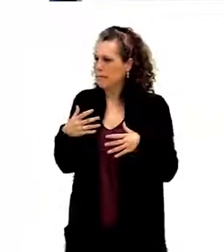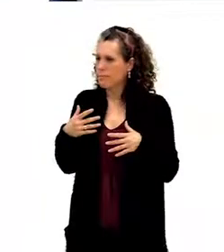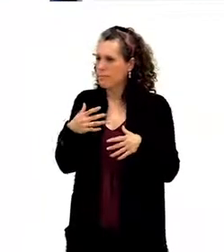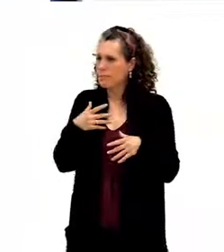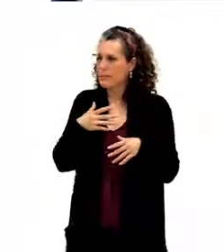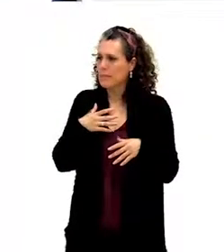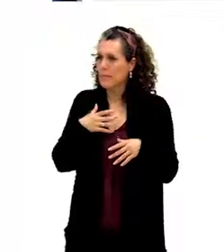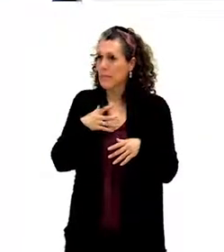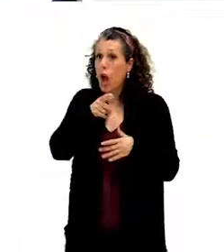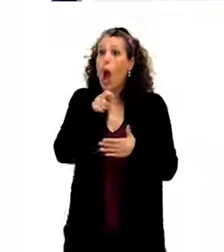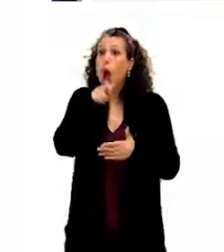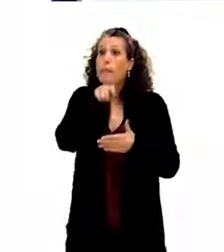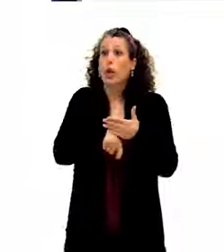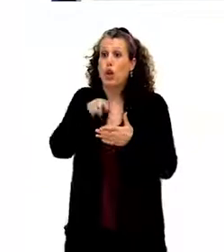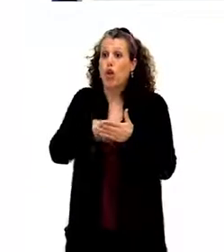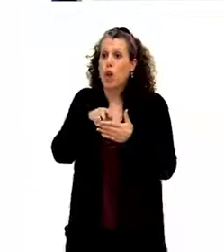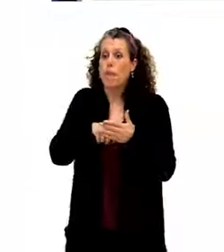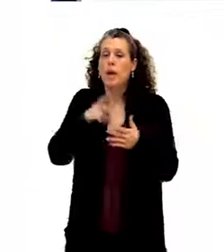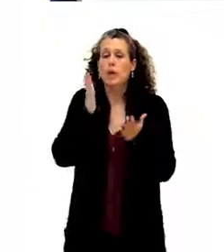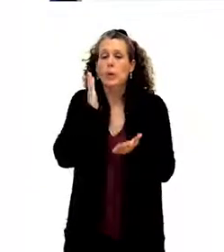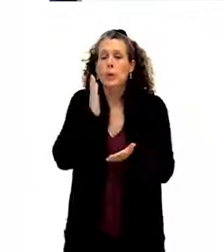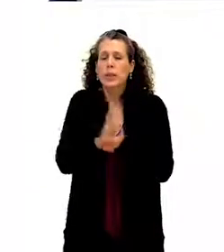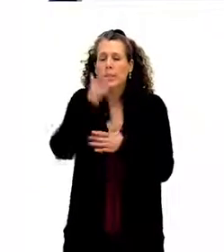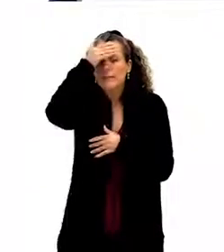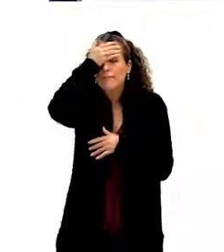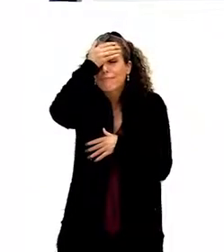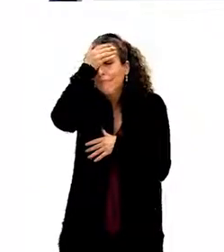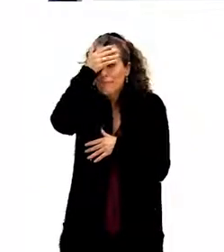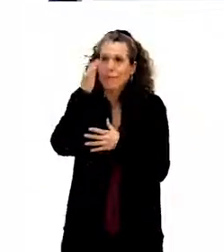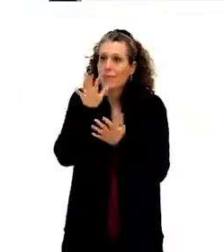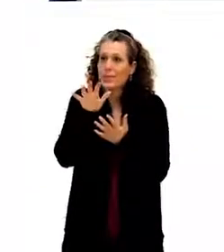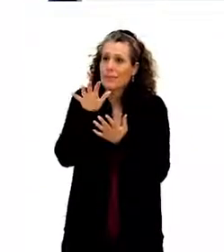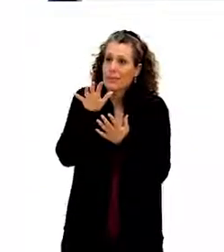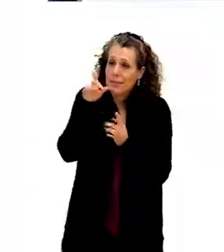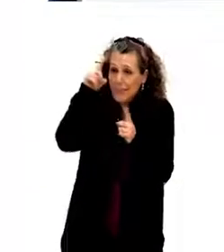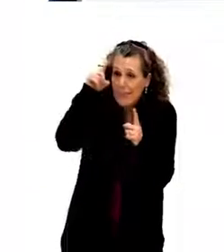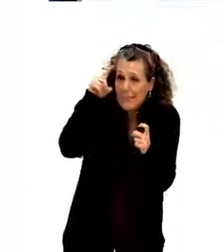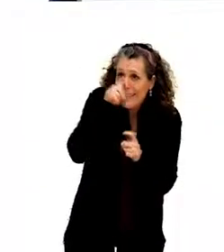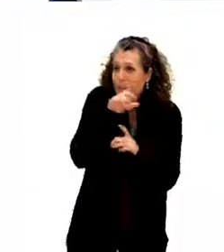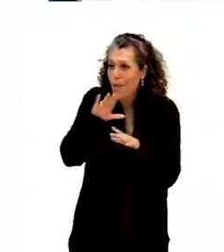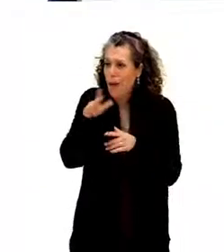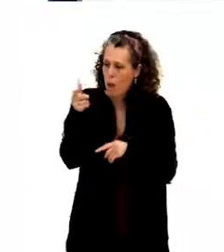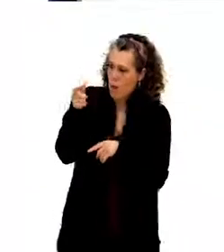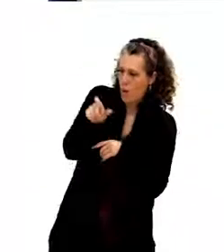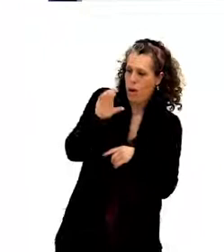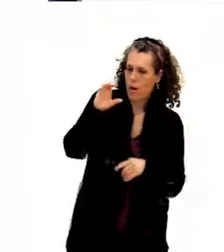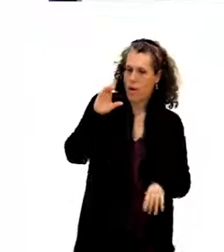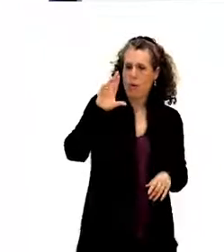painful part of procurement, the most painful part of contract awards, is the award